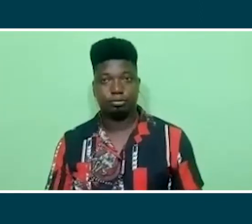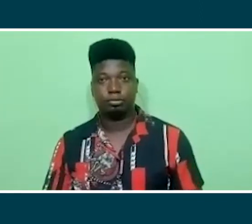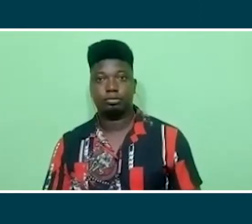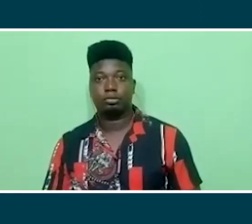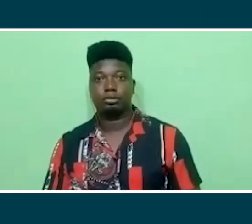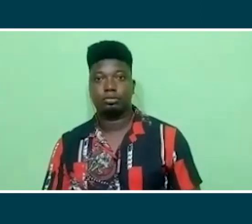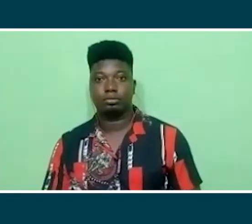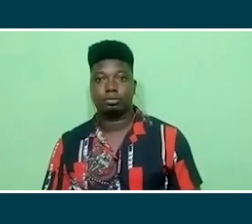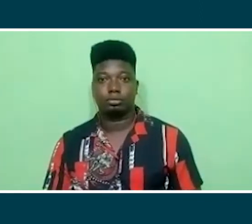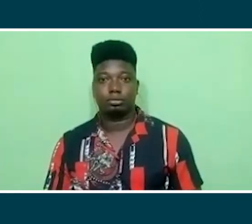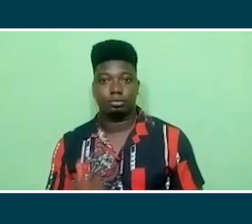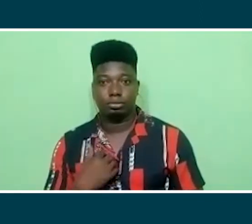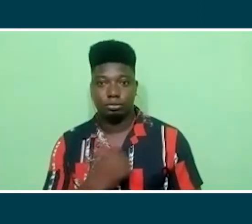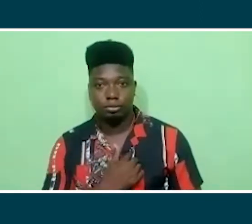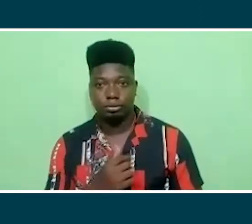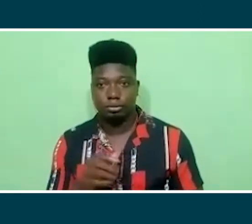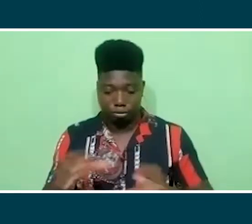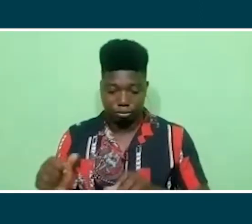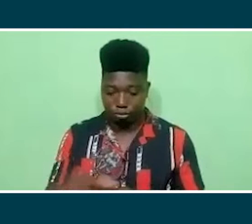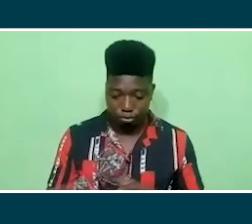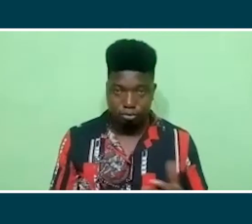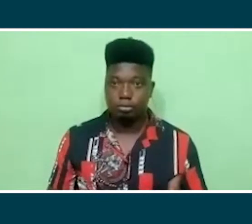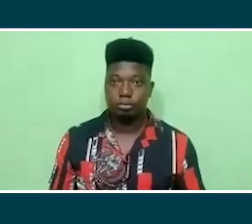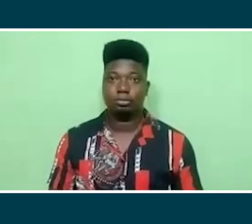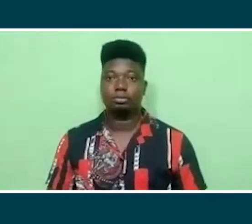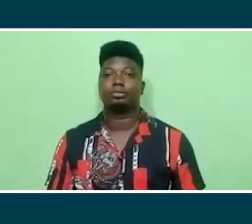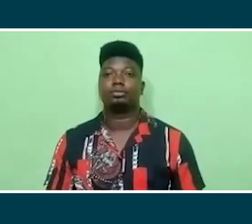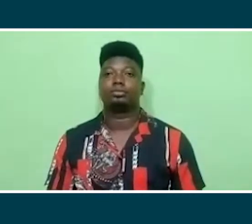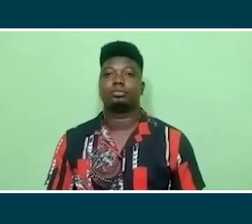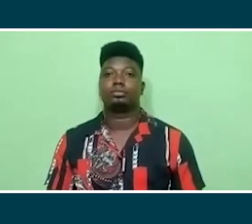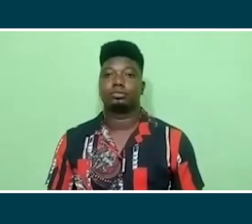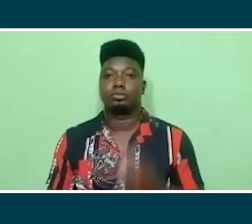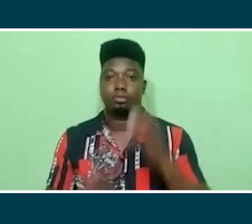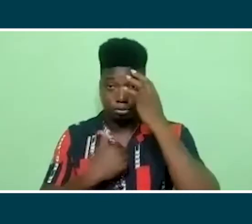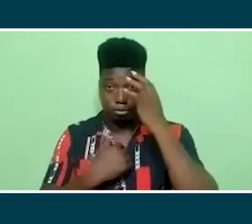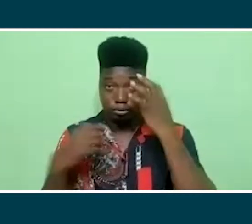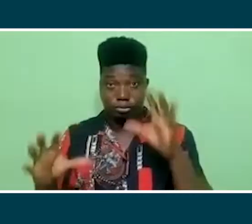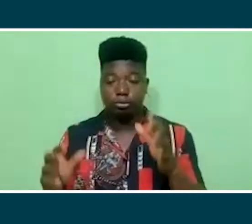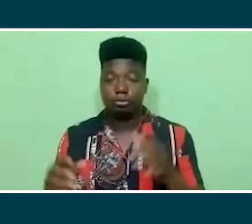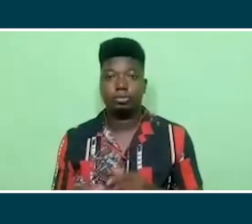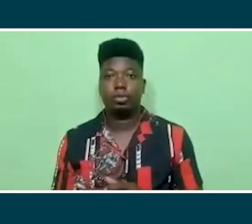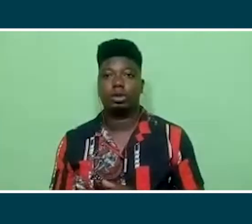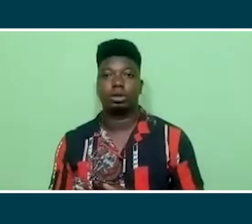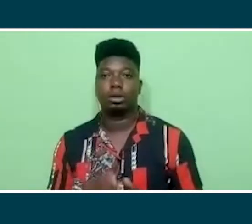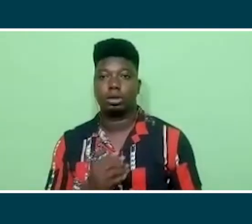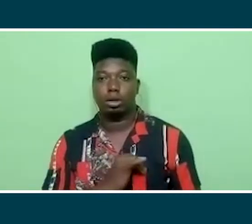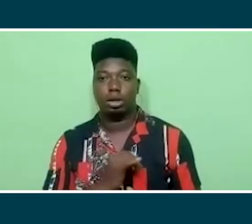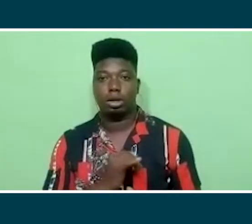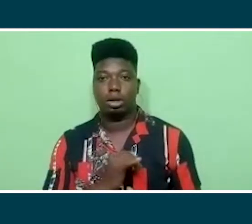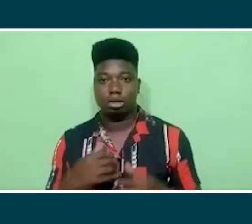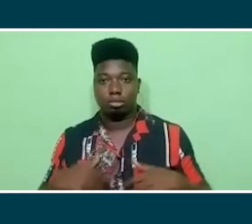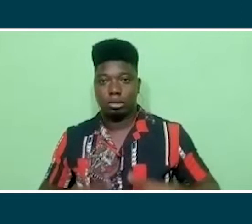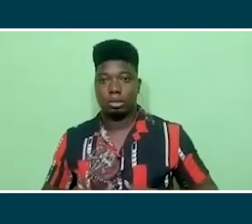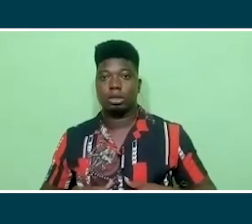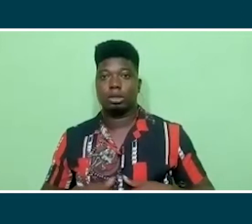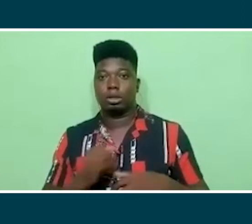anything. The counselors didn't say anything. I'm exhausted. I'm telling myself I'm tired. I don't have this in me. The counselors are closer.